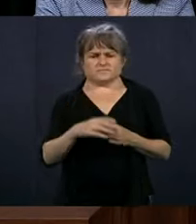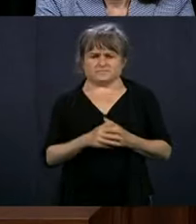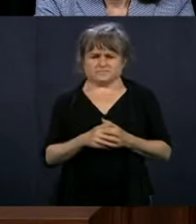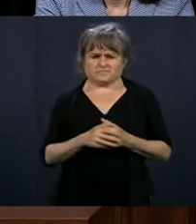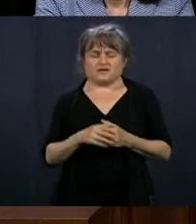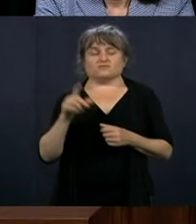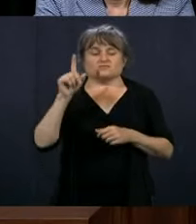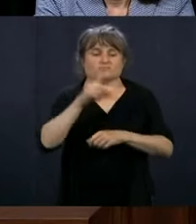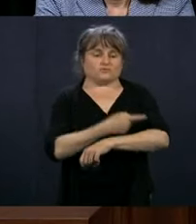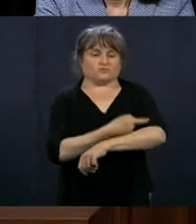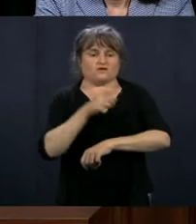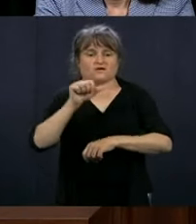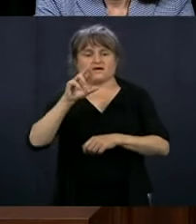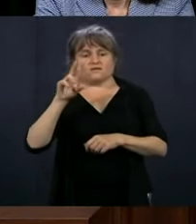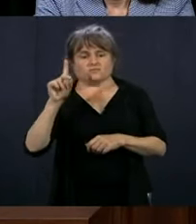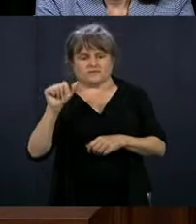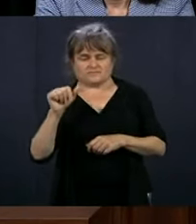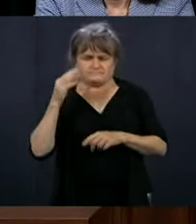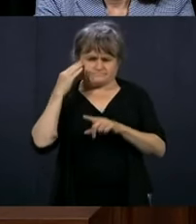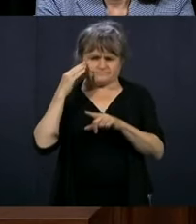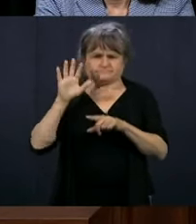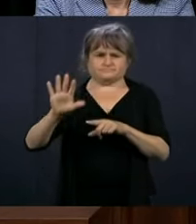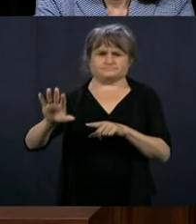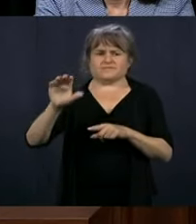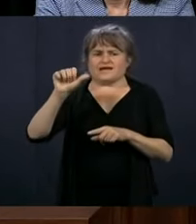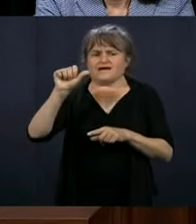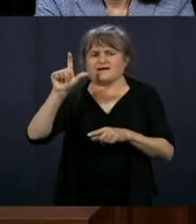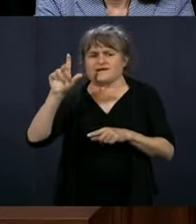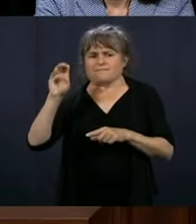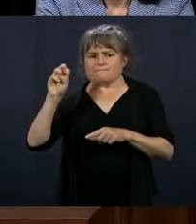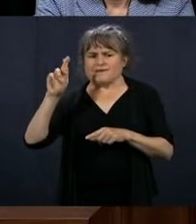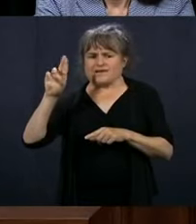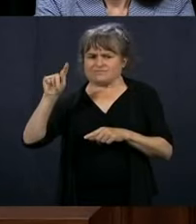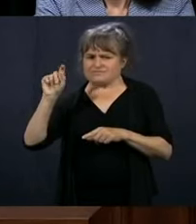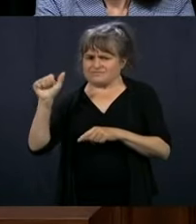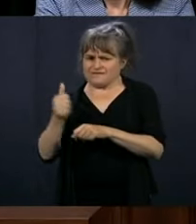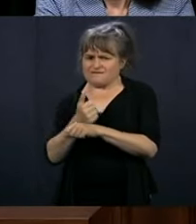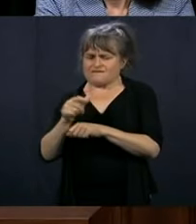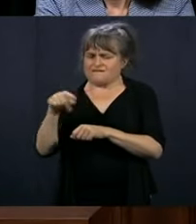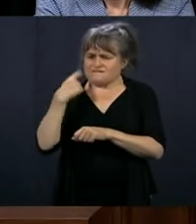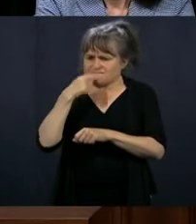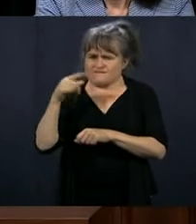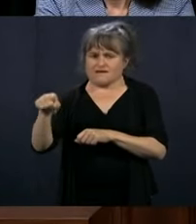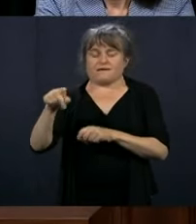concluded an agreement with fast